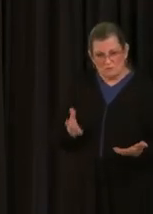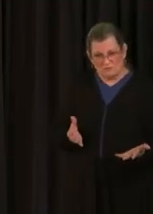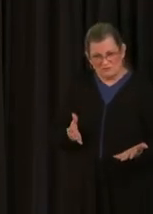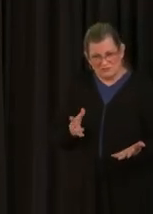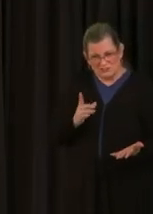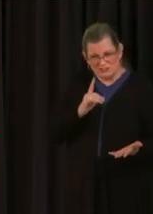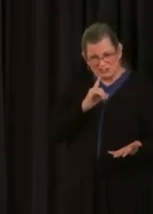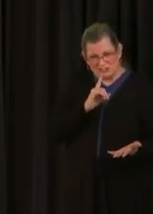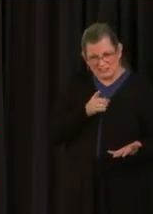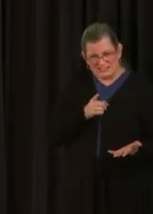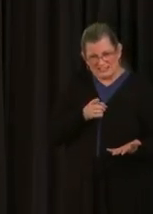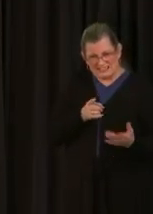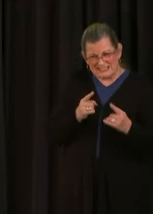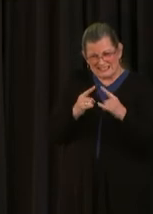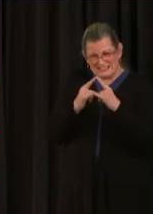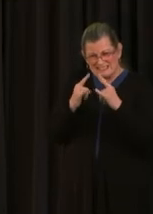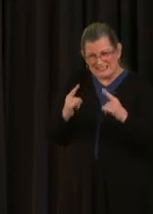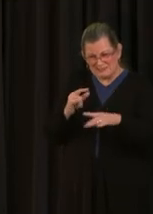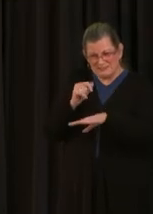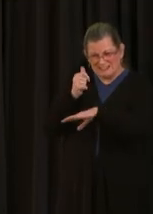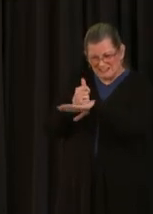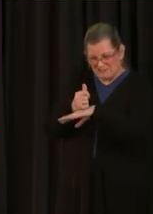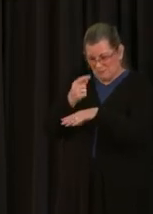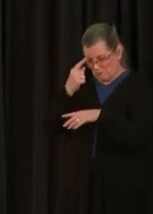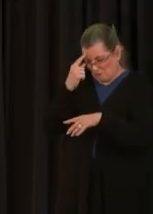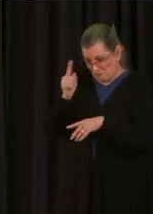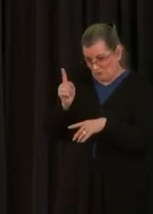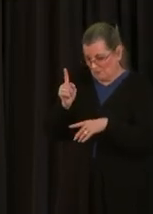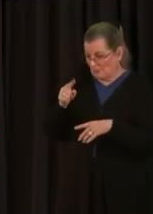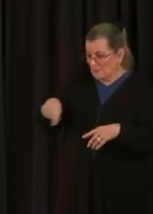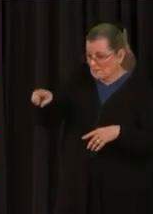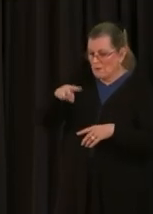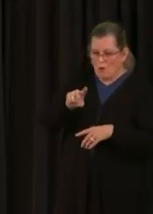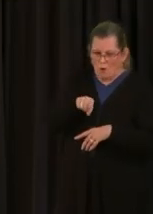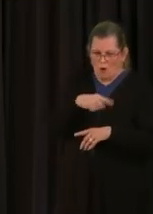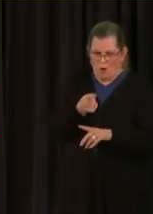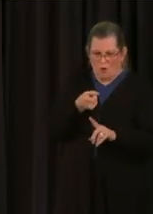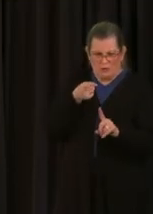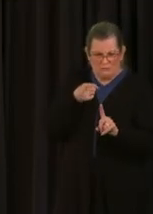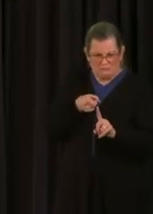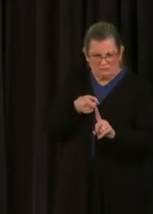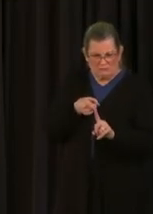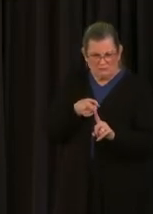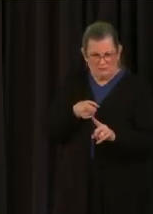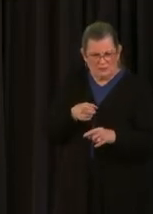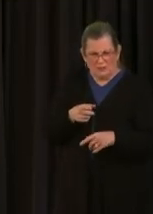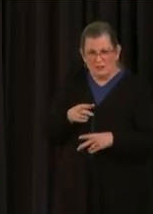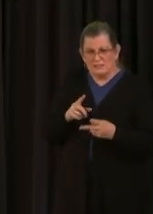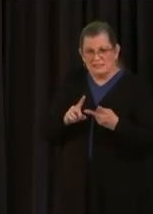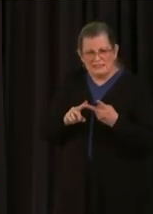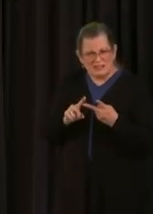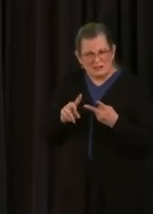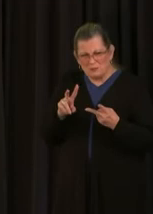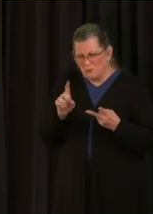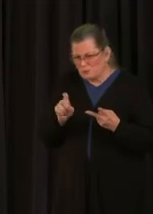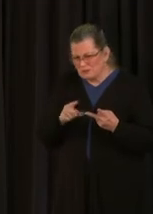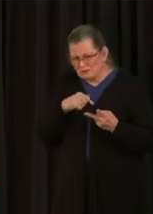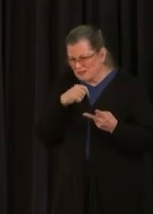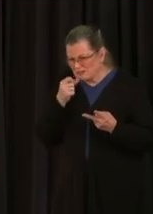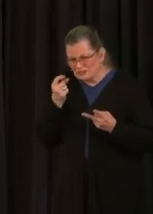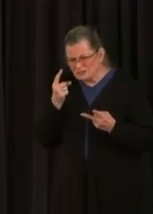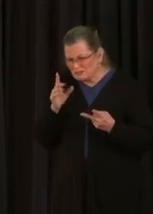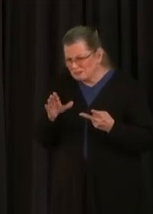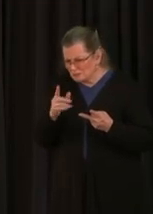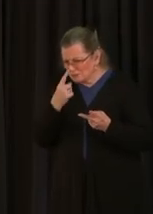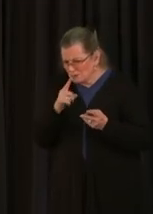the security efforts, but also the health and safety measures that are in place to ensure safe travel. And parents are always